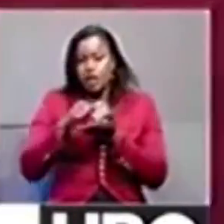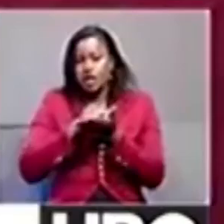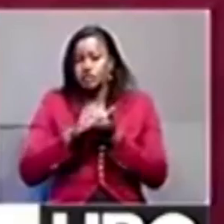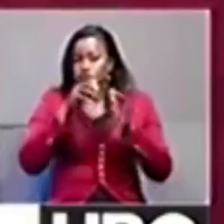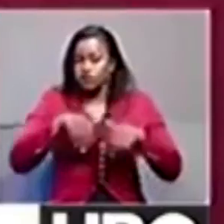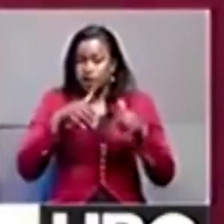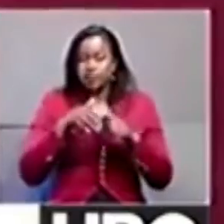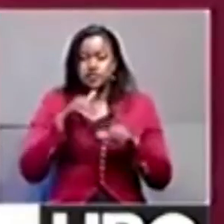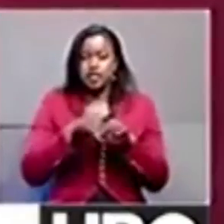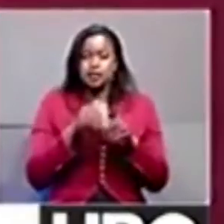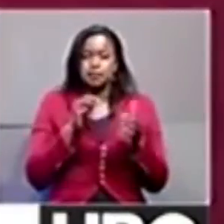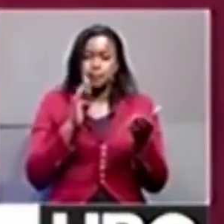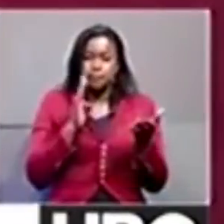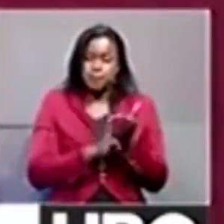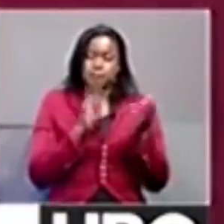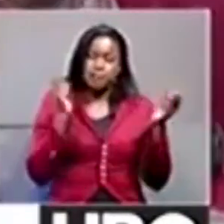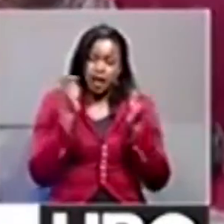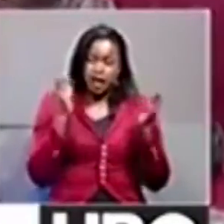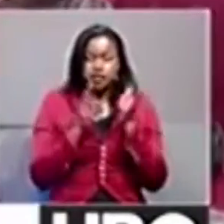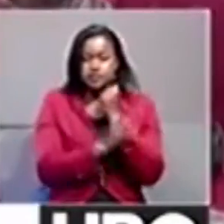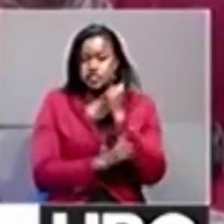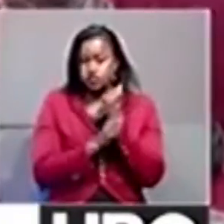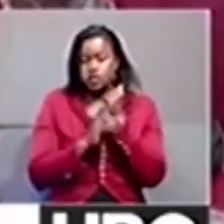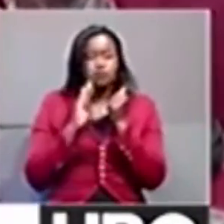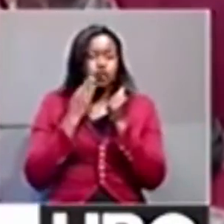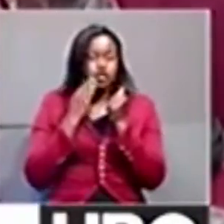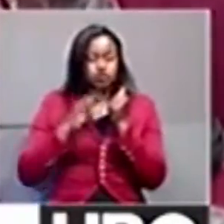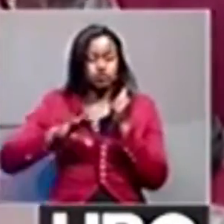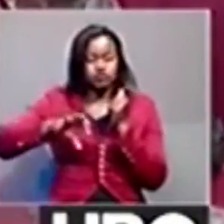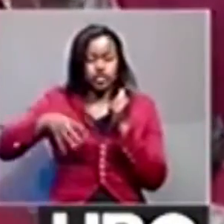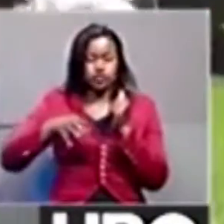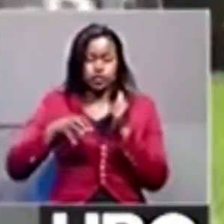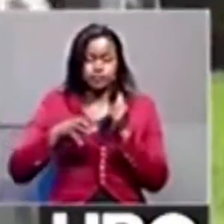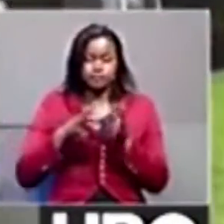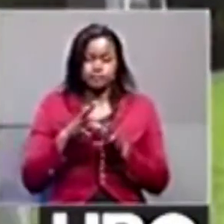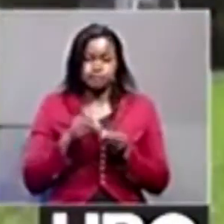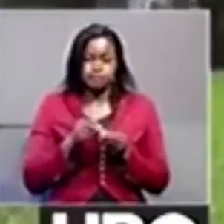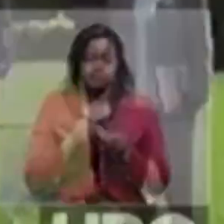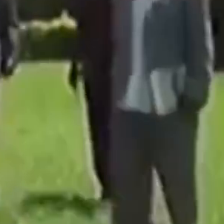within Imbale District, Bugisu sub-region. Sandra Kahonde, UBC News.